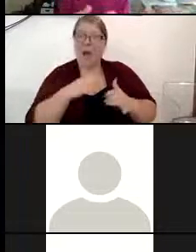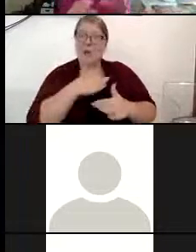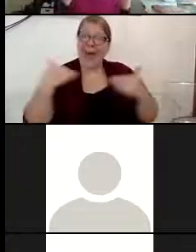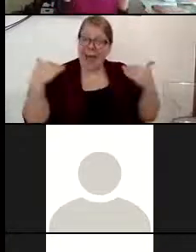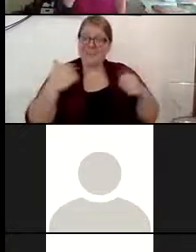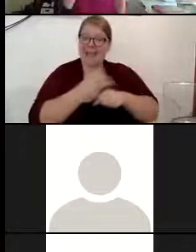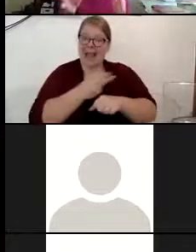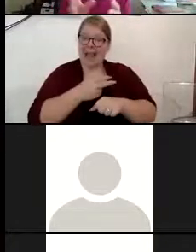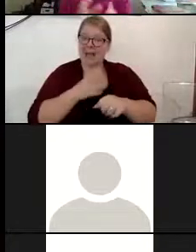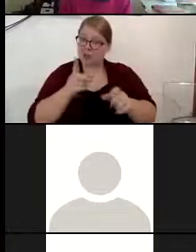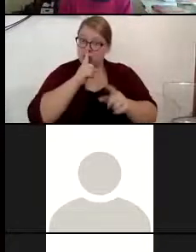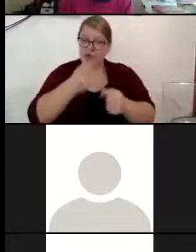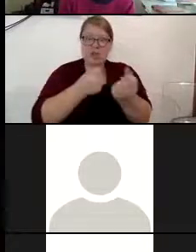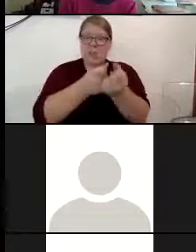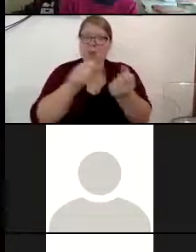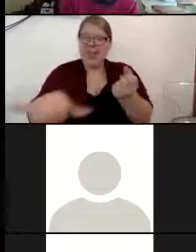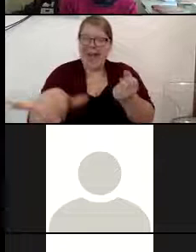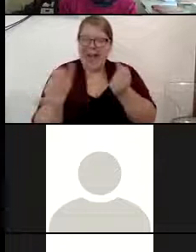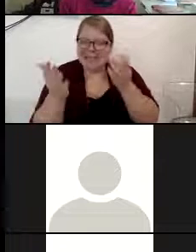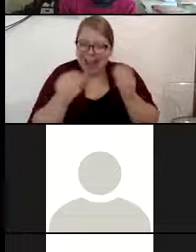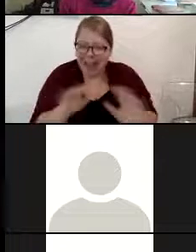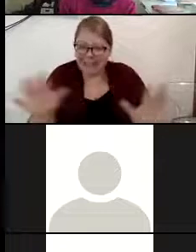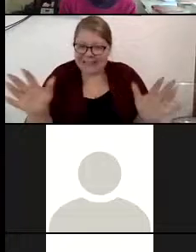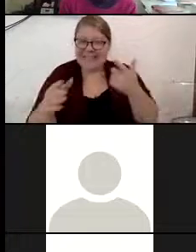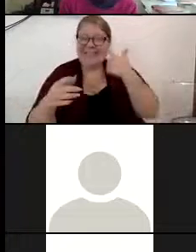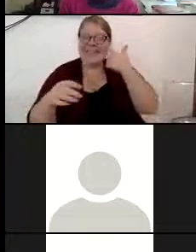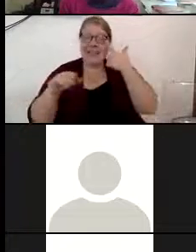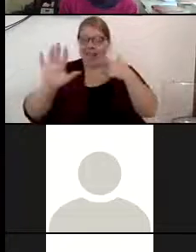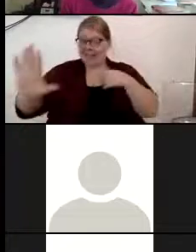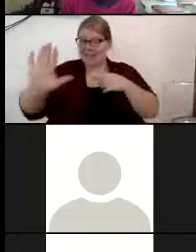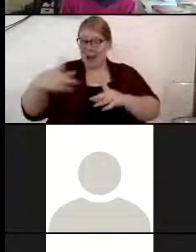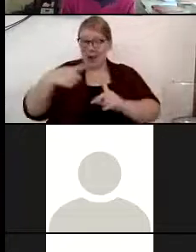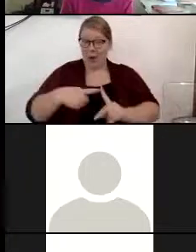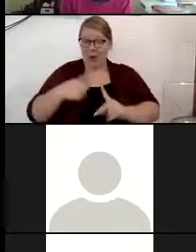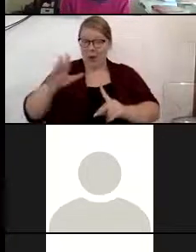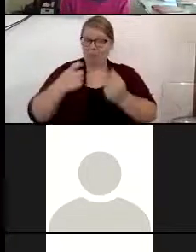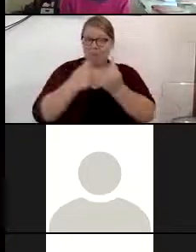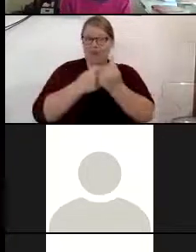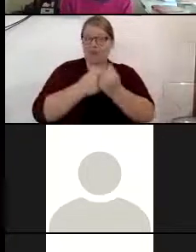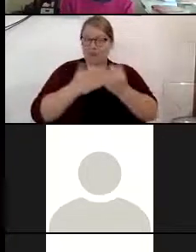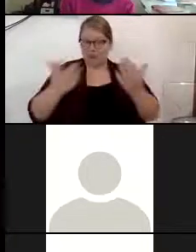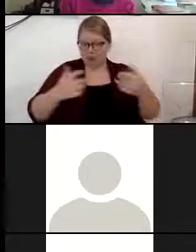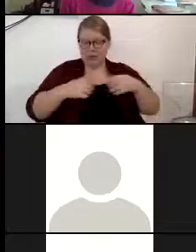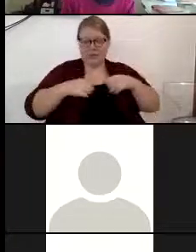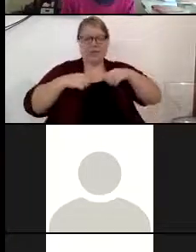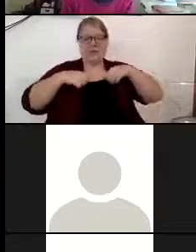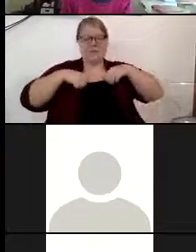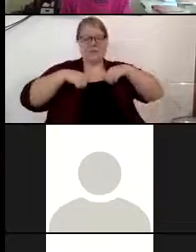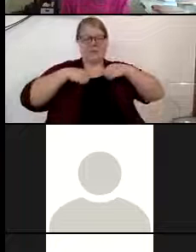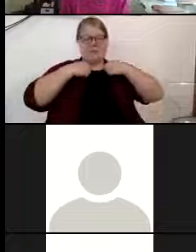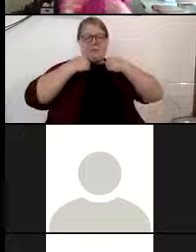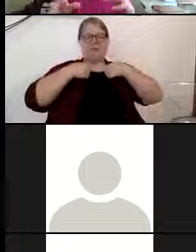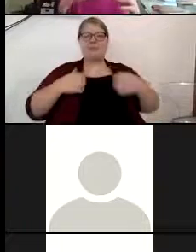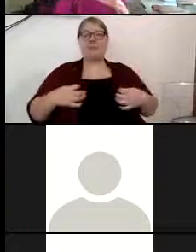No, clearly that's a viable goal when that's what the client wants to do. Or when